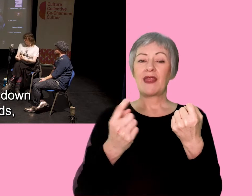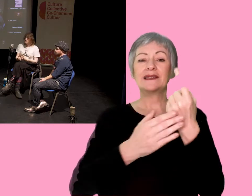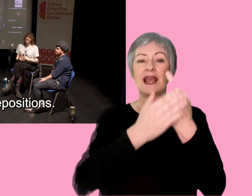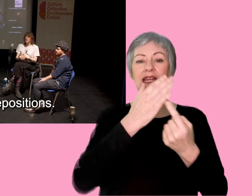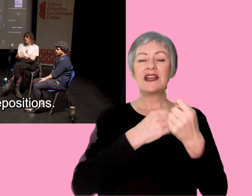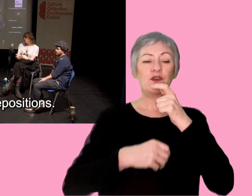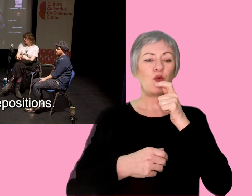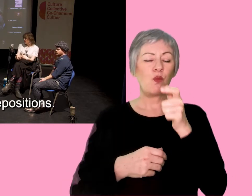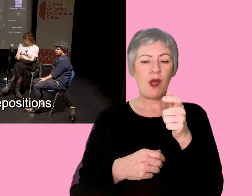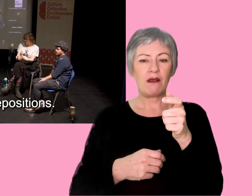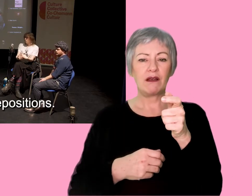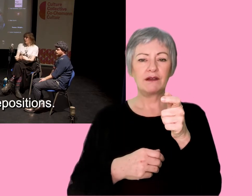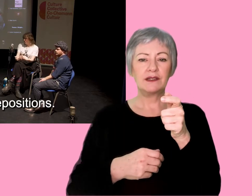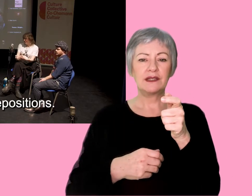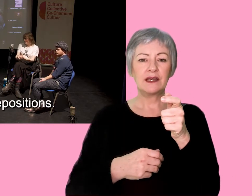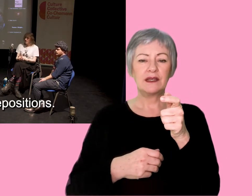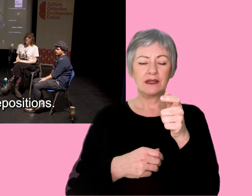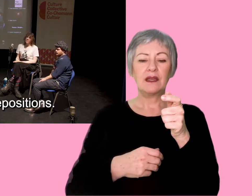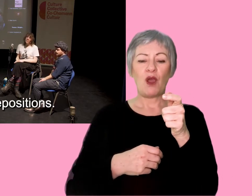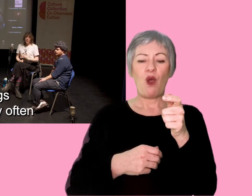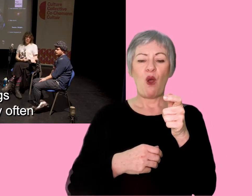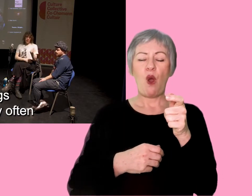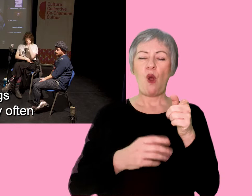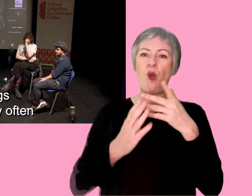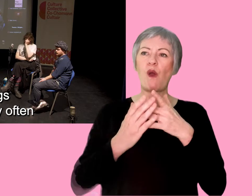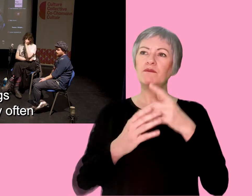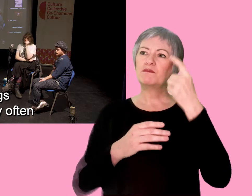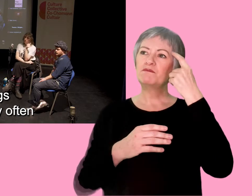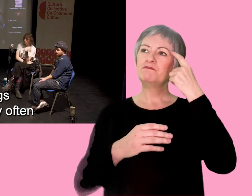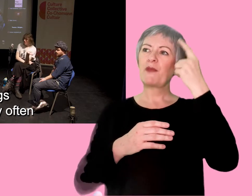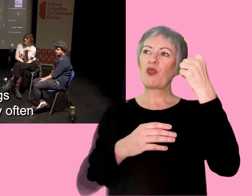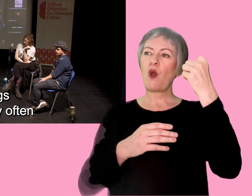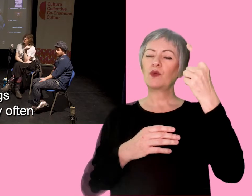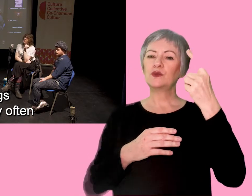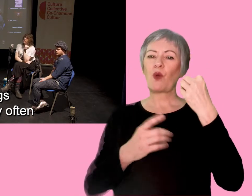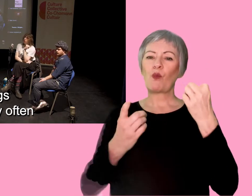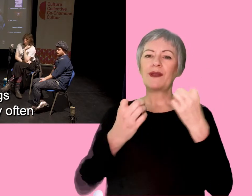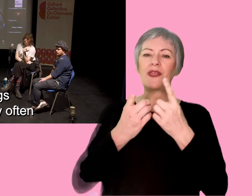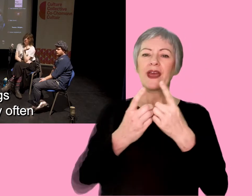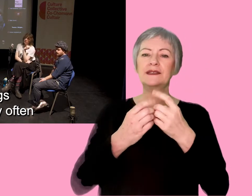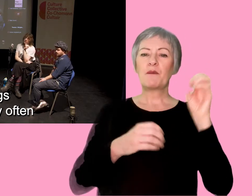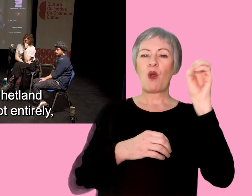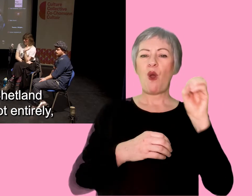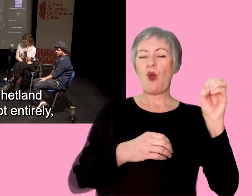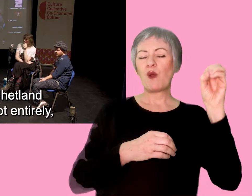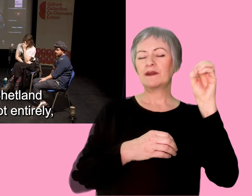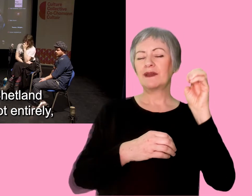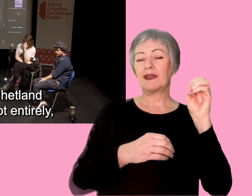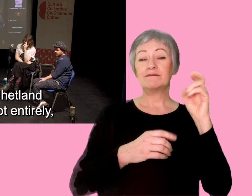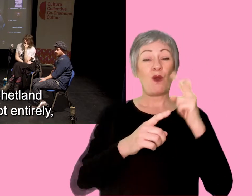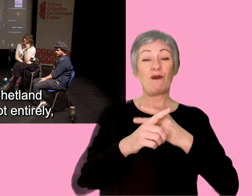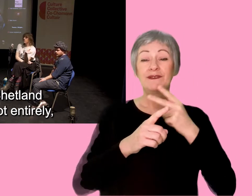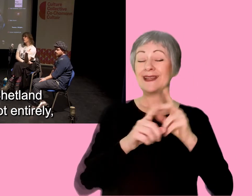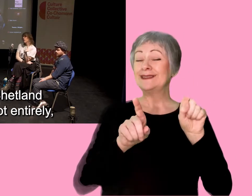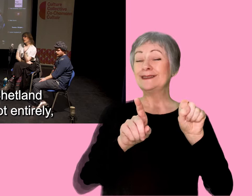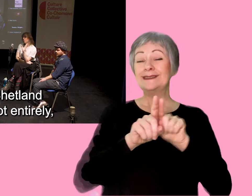individual words. It can come down to prepositions. One of the things I think about Orkney often, and it's the same in